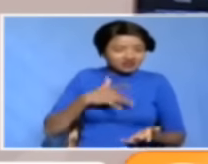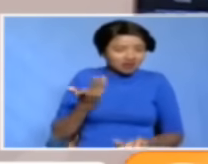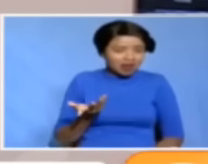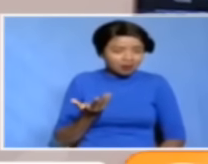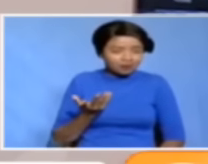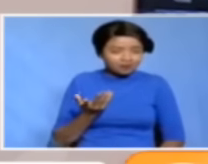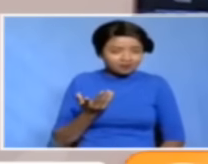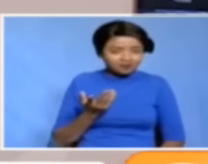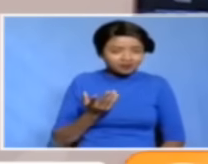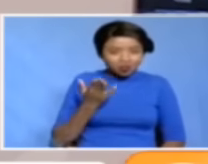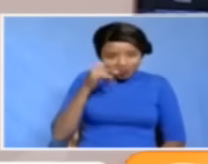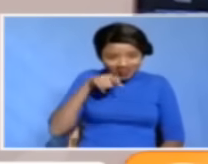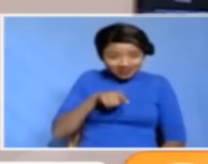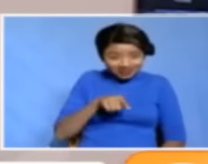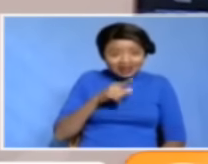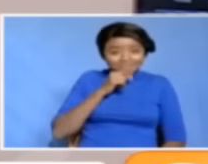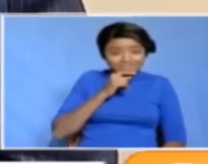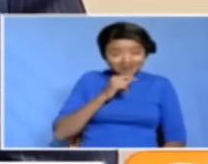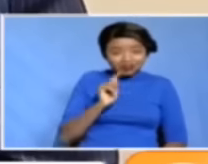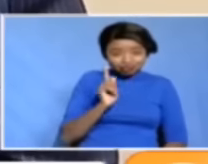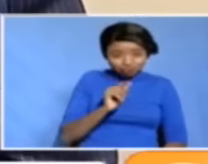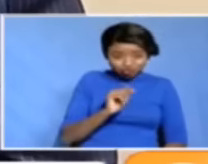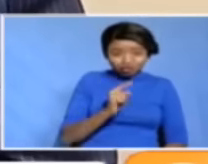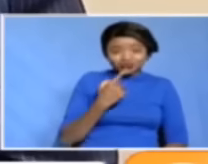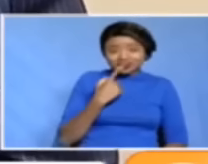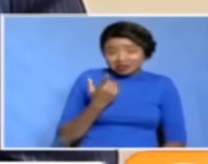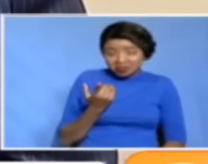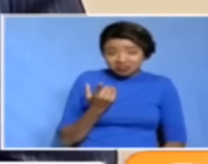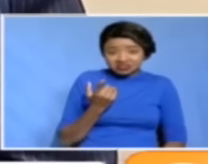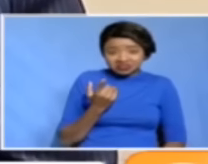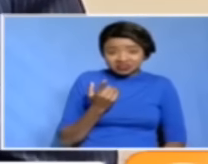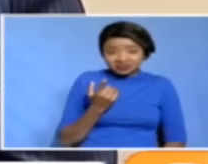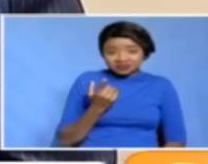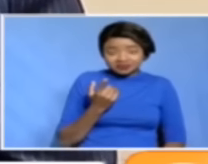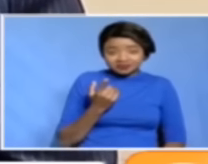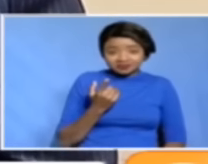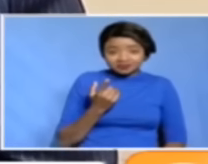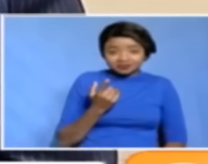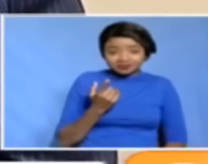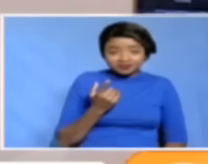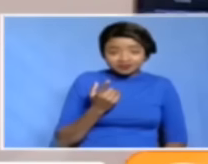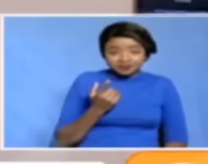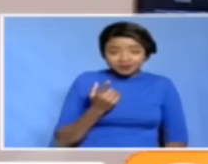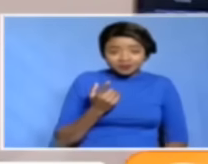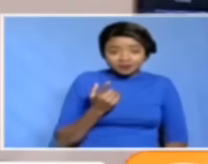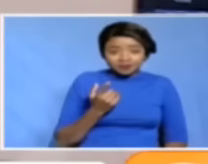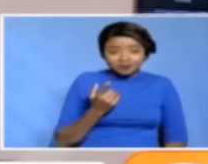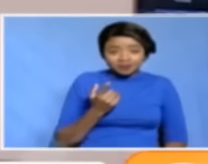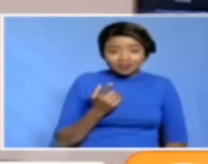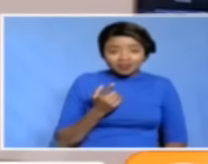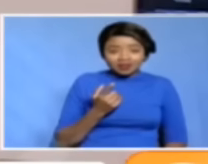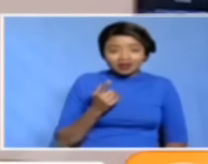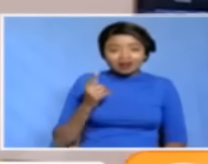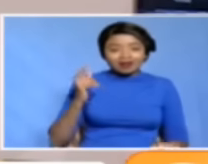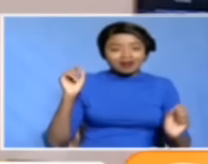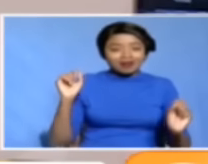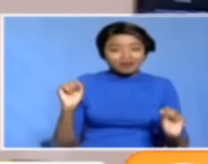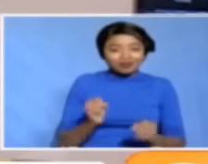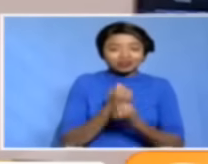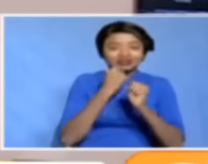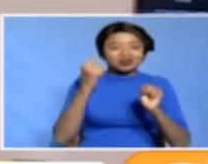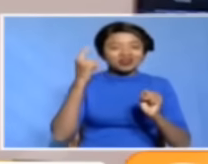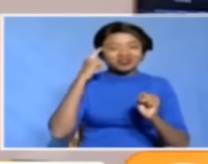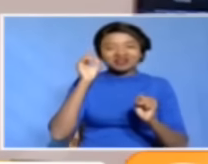that, that there's no automatic ticket for 2022. Absolutely, that's fine. Yes. But he also said, he cannot think as far as next